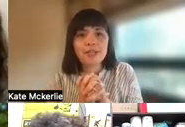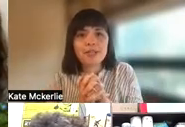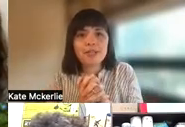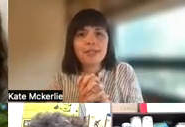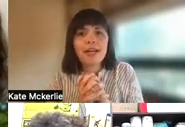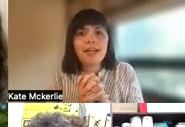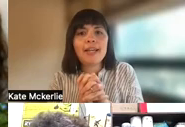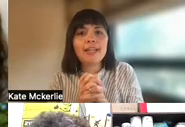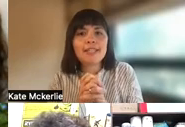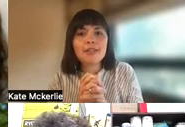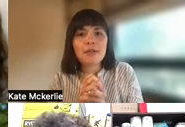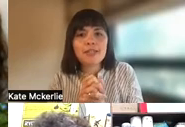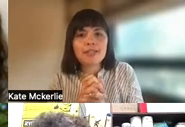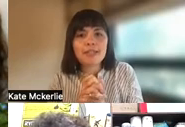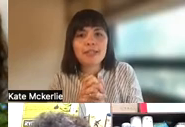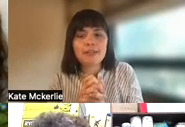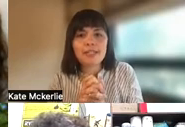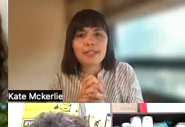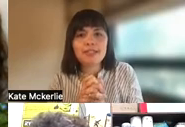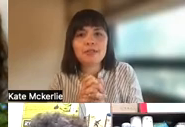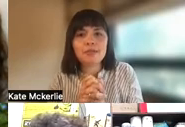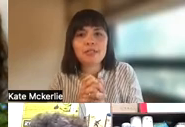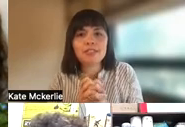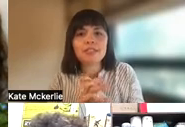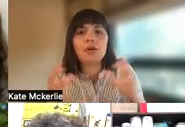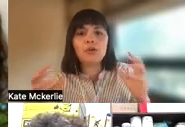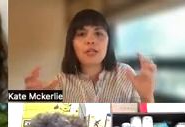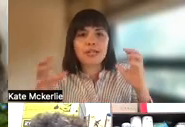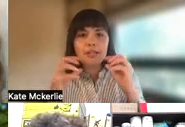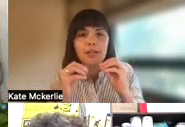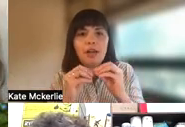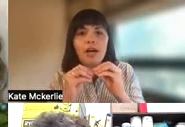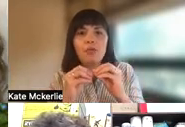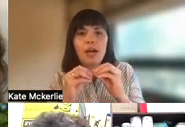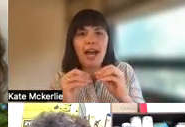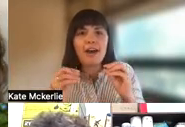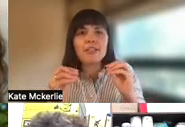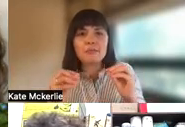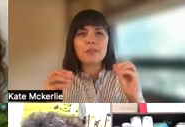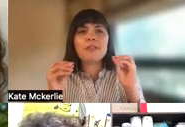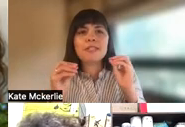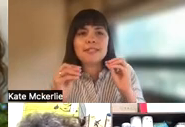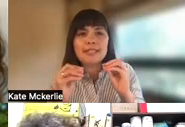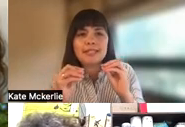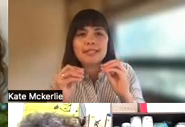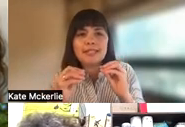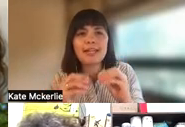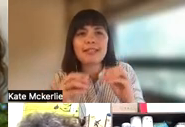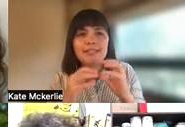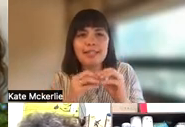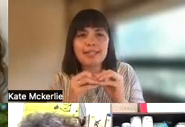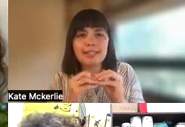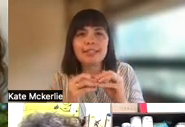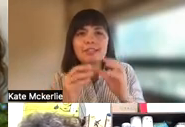into one. And the idea around this activity is to really just hone in on how to distinctly